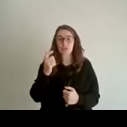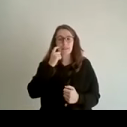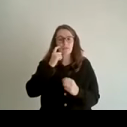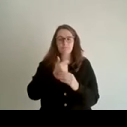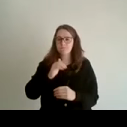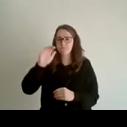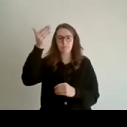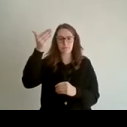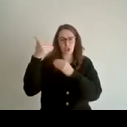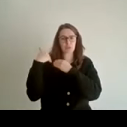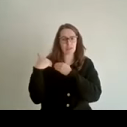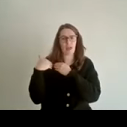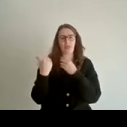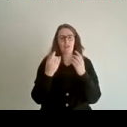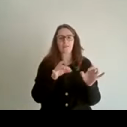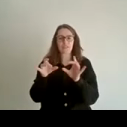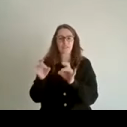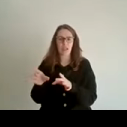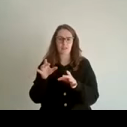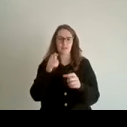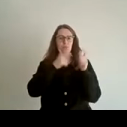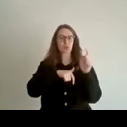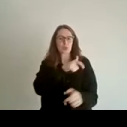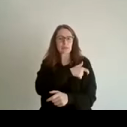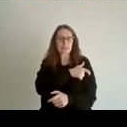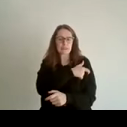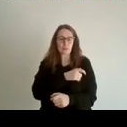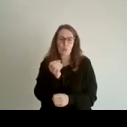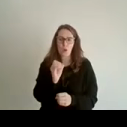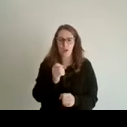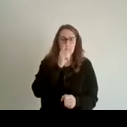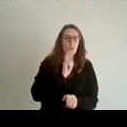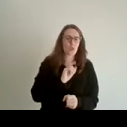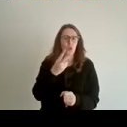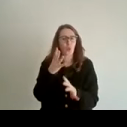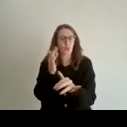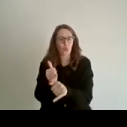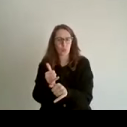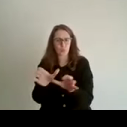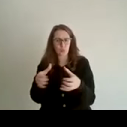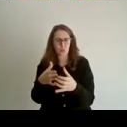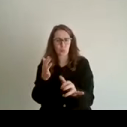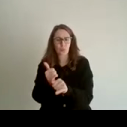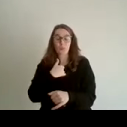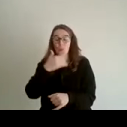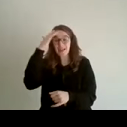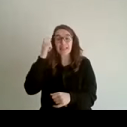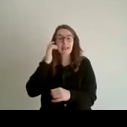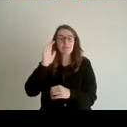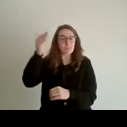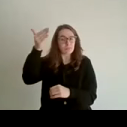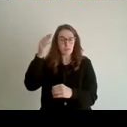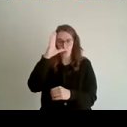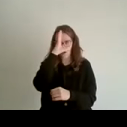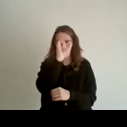of representation of all groups in Sweden, it falls on the government. But I also think that every